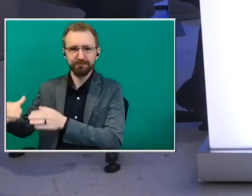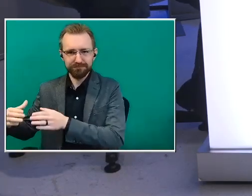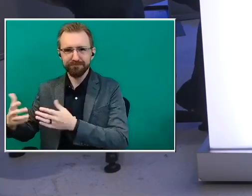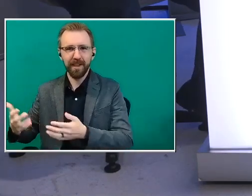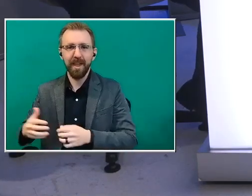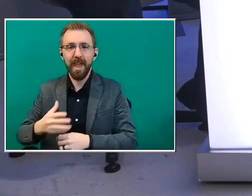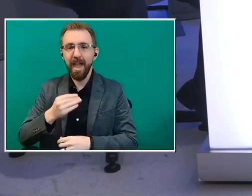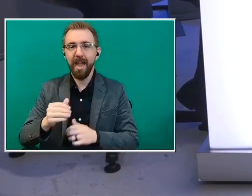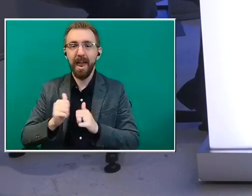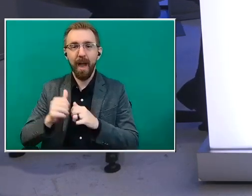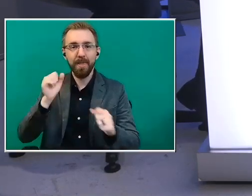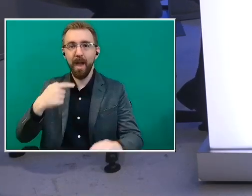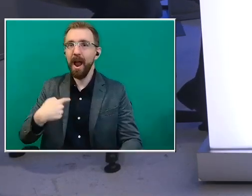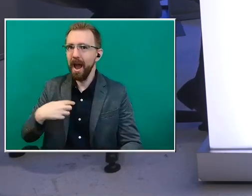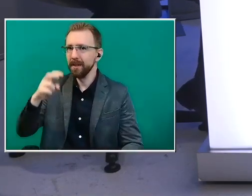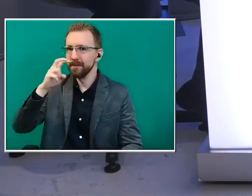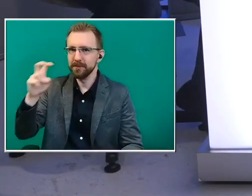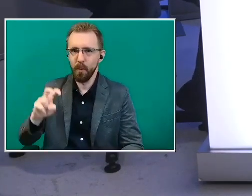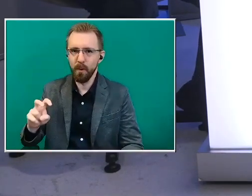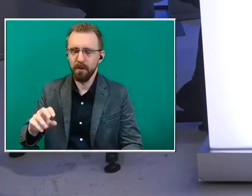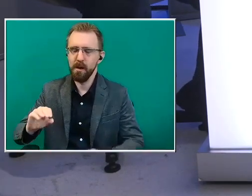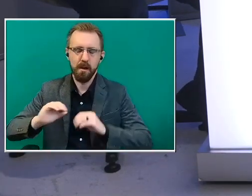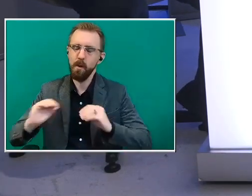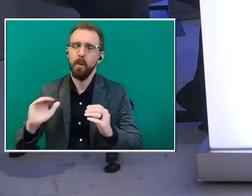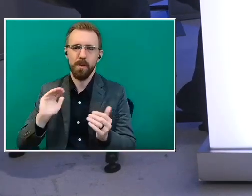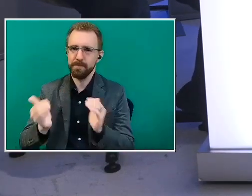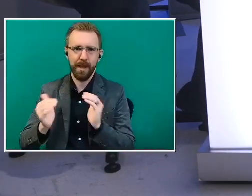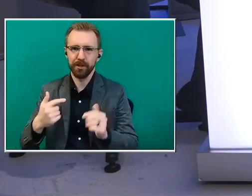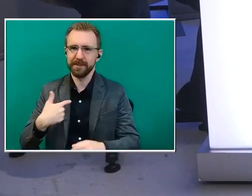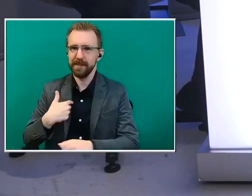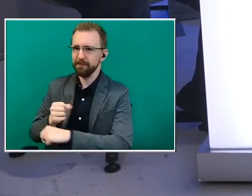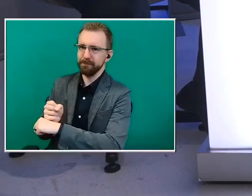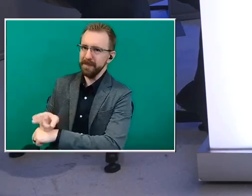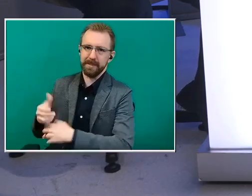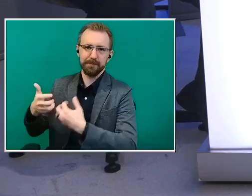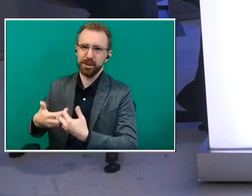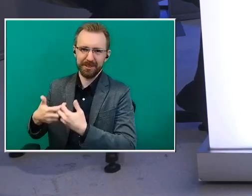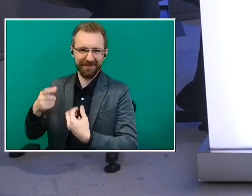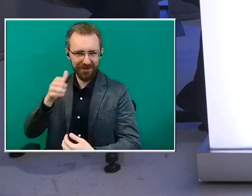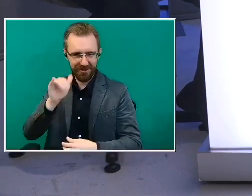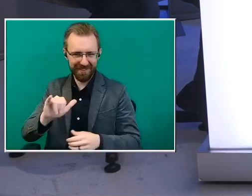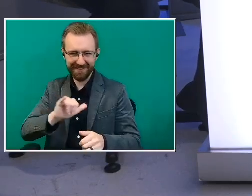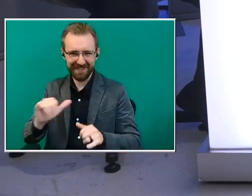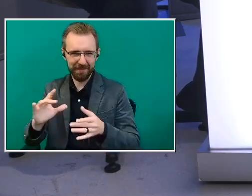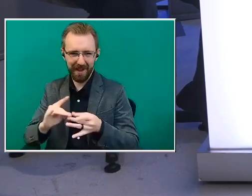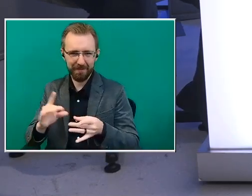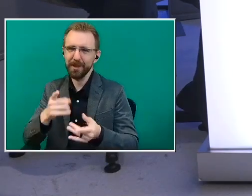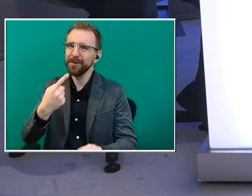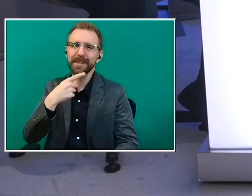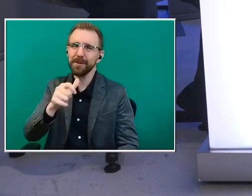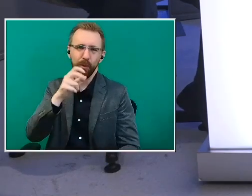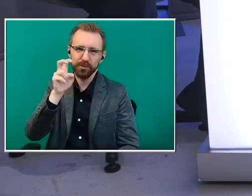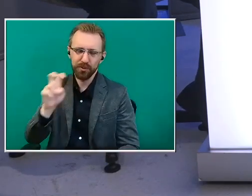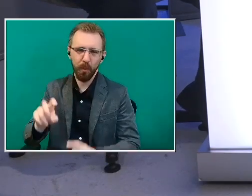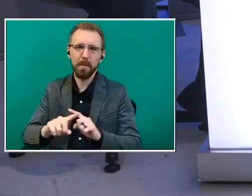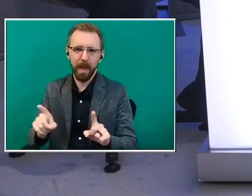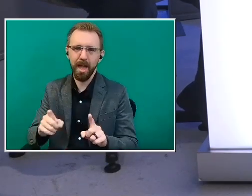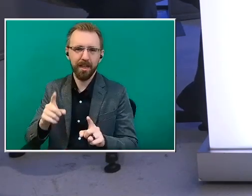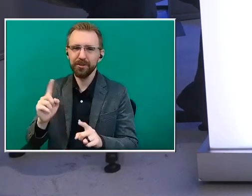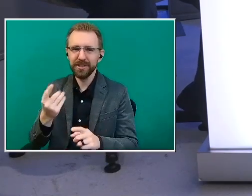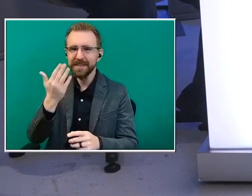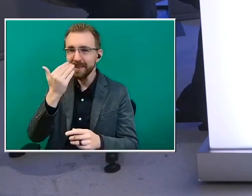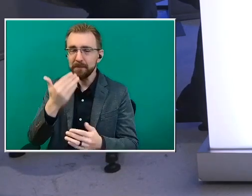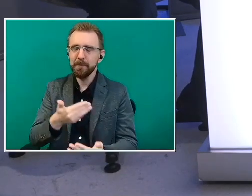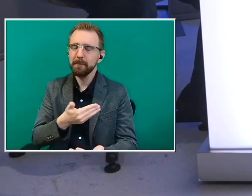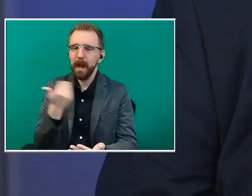snore. No comparison whatsoever. So have you heard that same comment? Now, you say you don't snore as much, but you just sleep so much more comfortably.